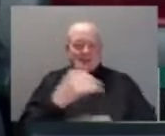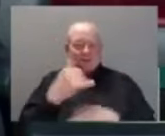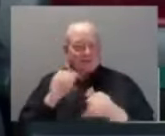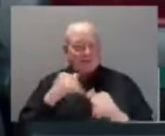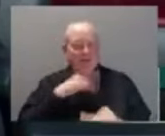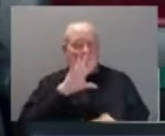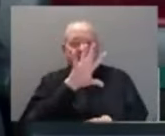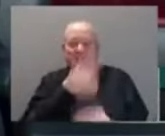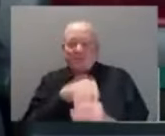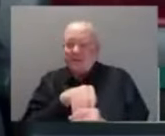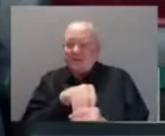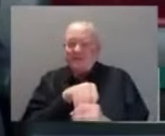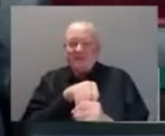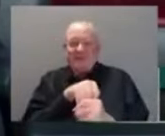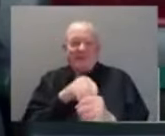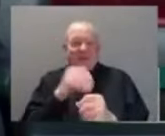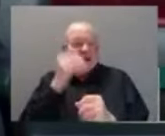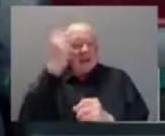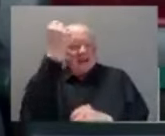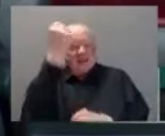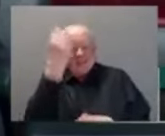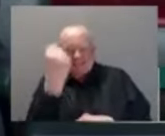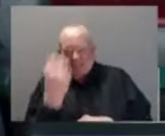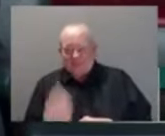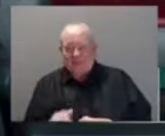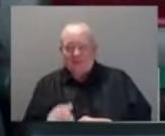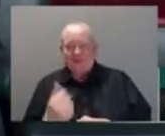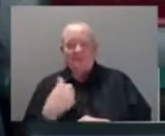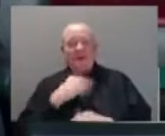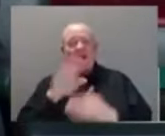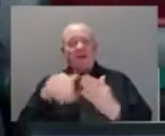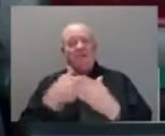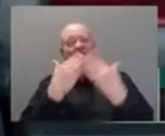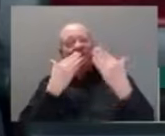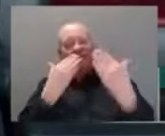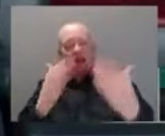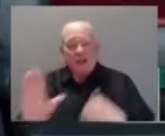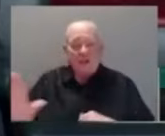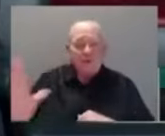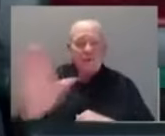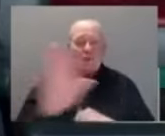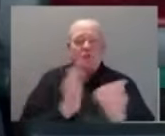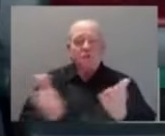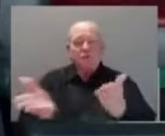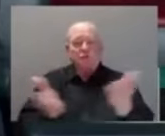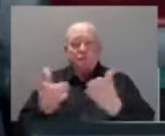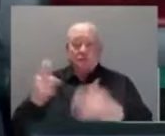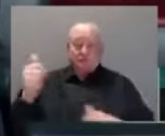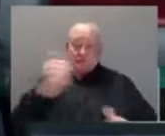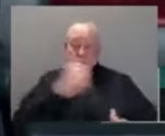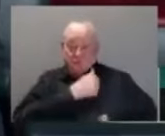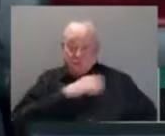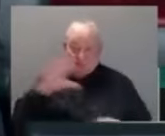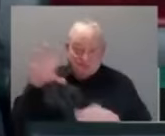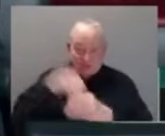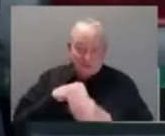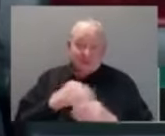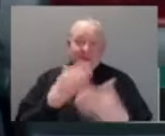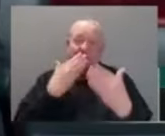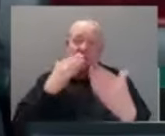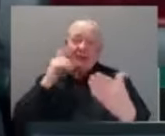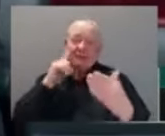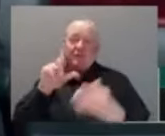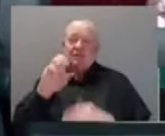So, to everyone, thank you very much for your service. If you're military members, thank you to everyone who's a Legion member. Cheers to